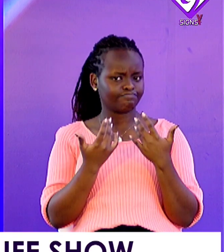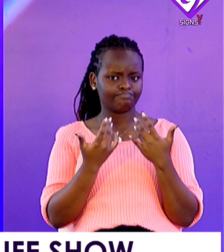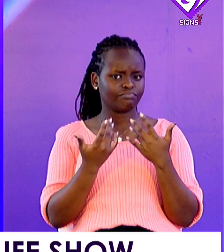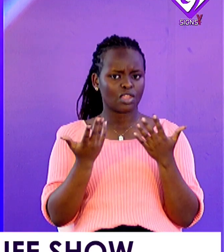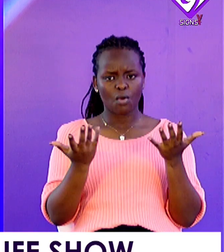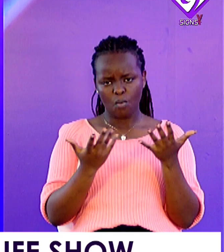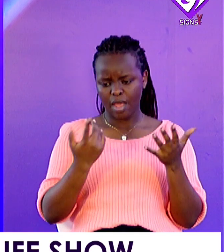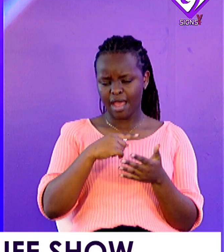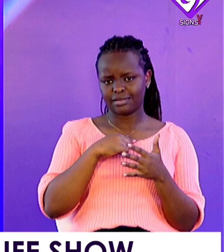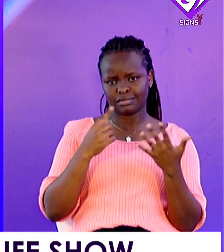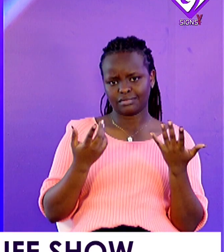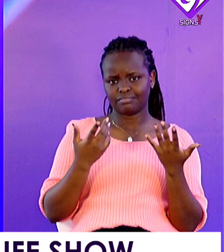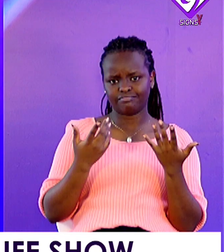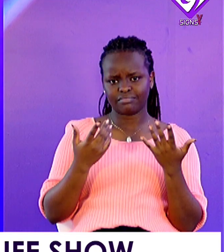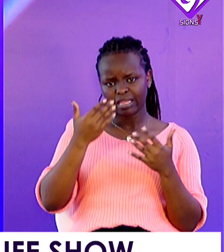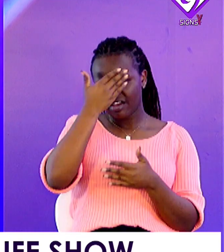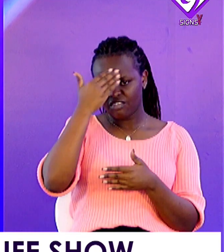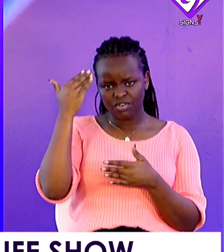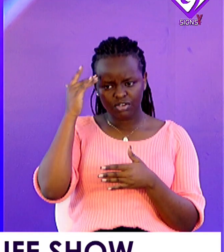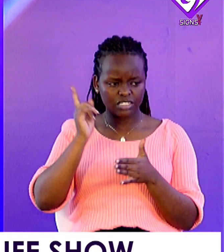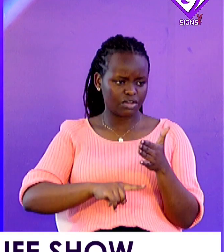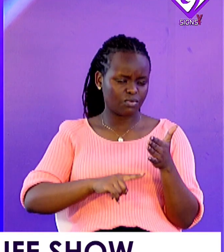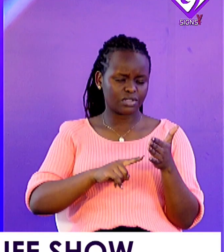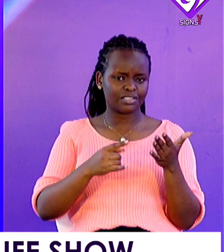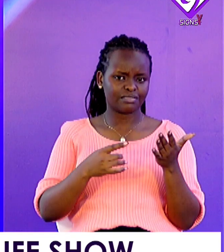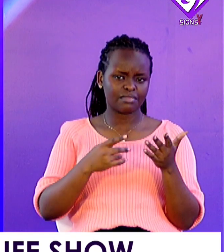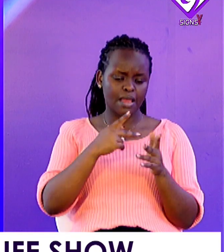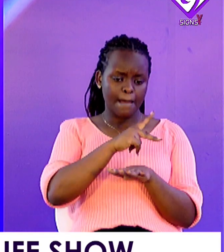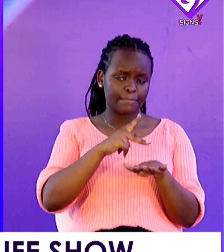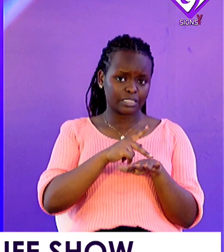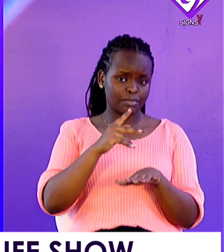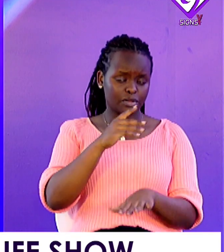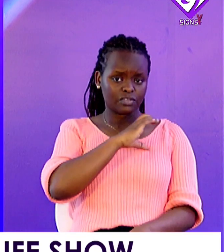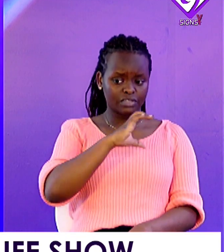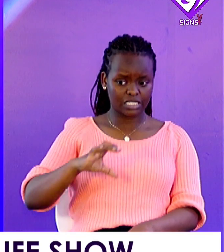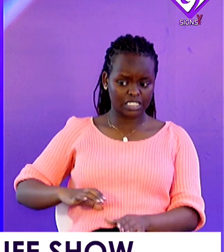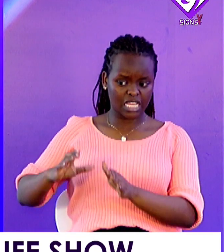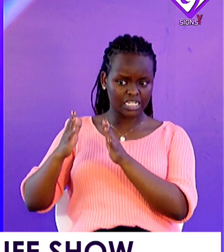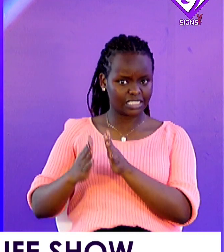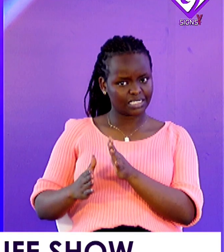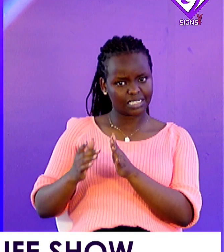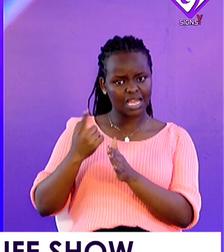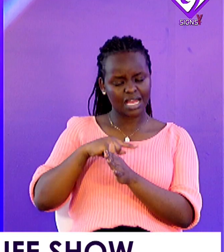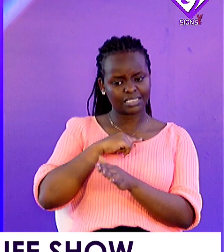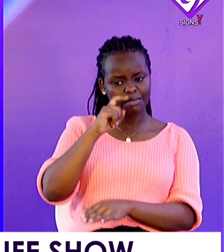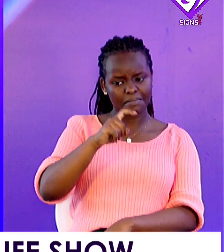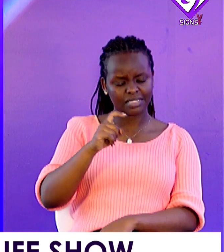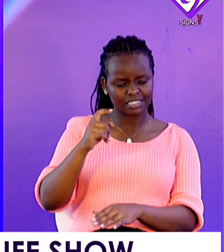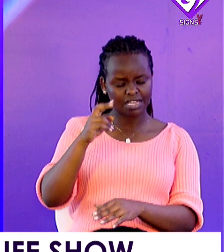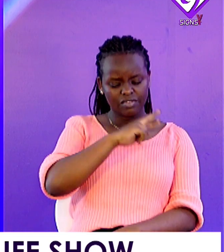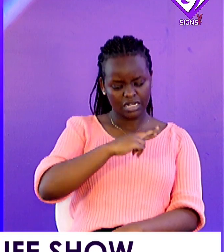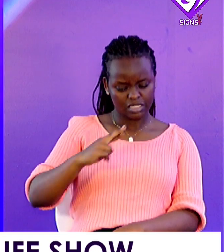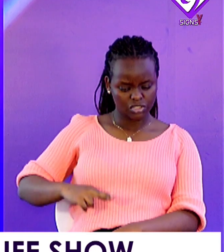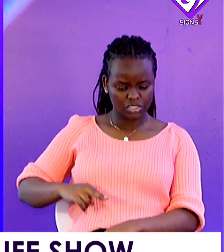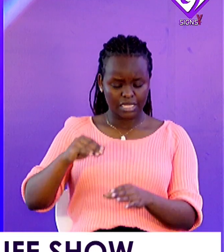where we are at? Have we forgotten the principles of Christianity? Should we take our religions, including